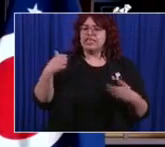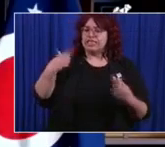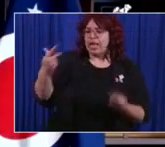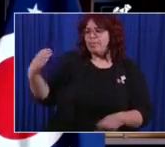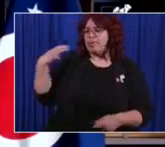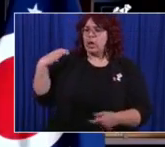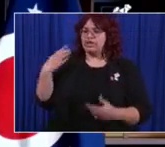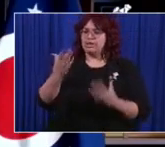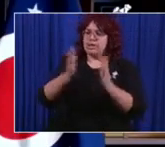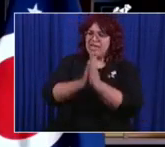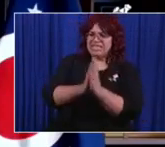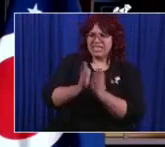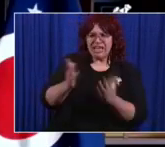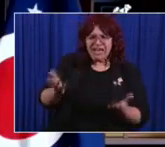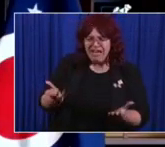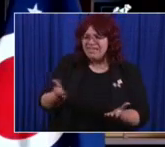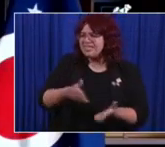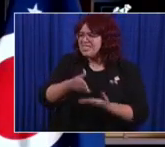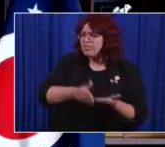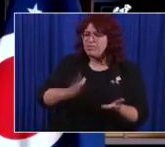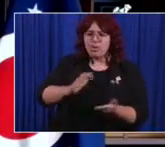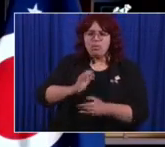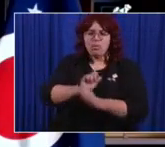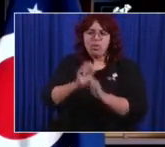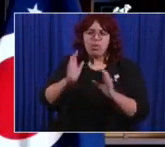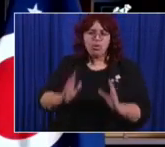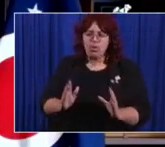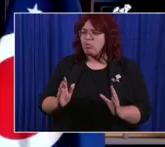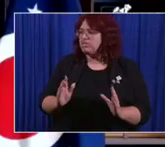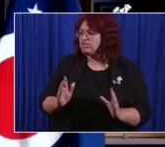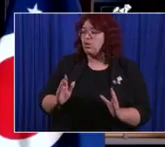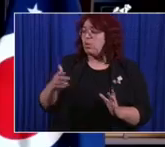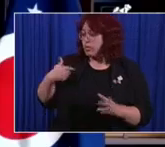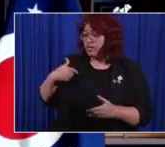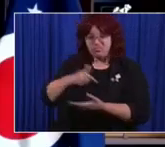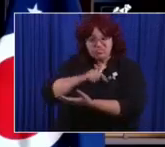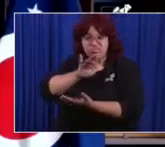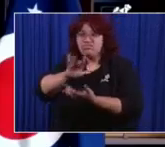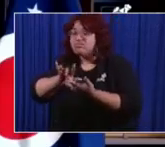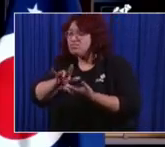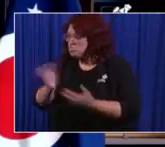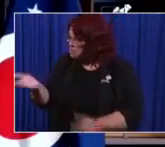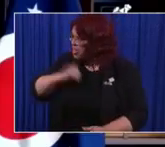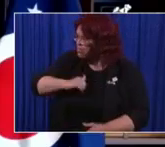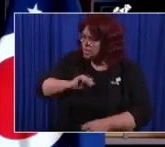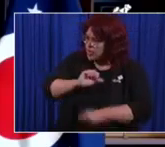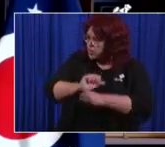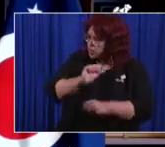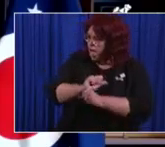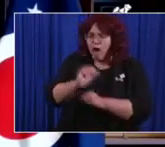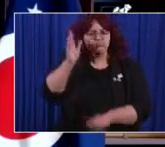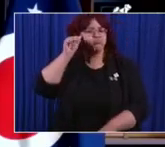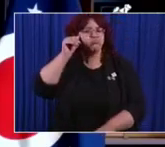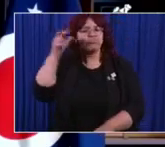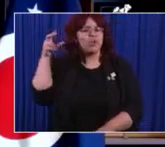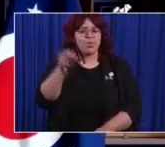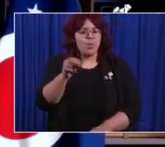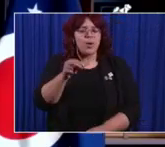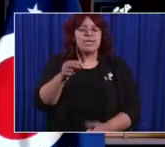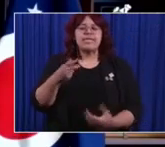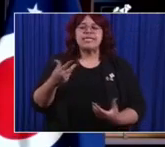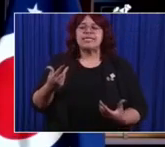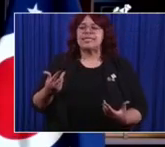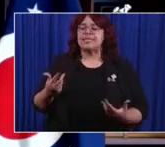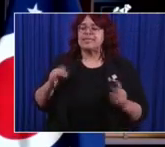of them found it difficult in the past and really hard to find. And so we pride ourselves